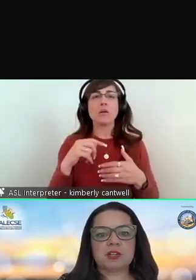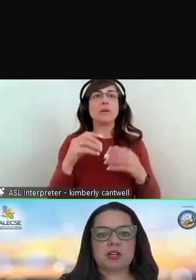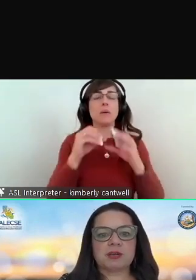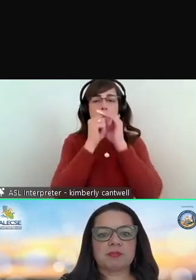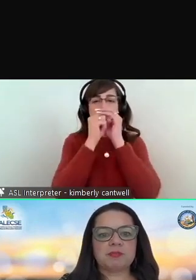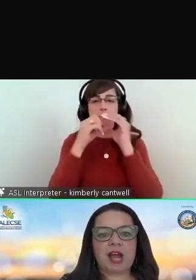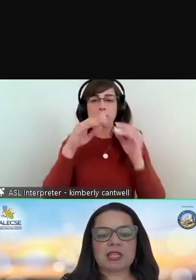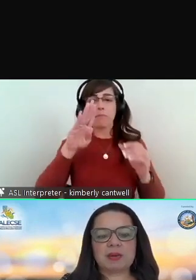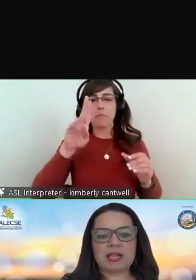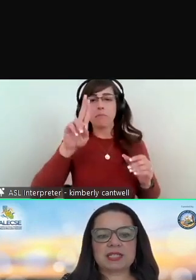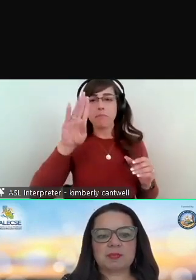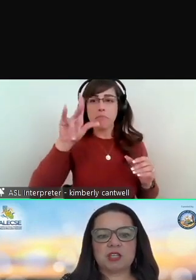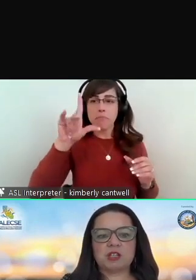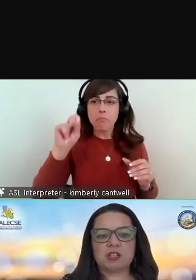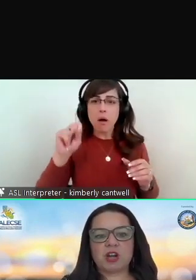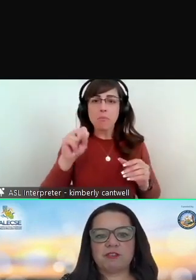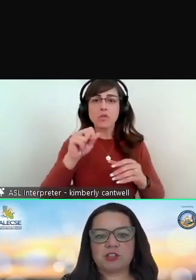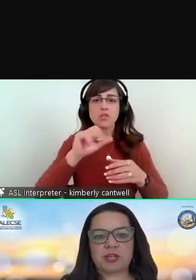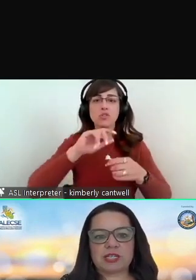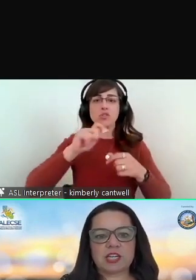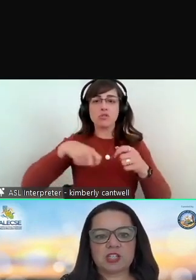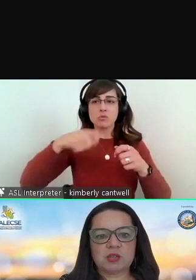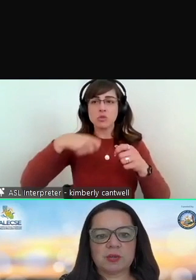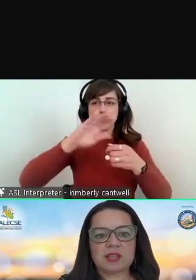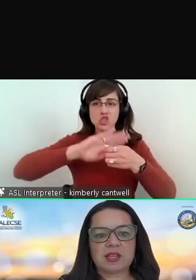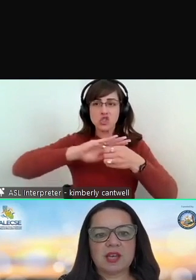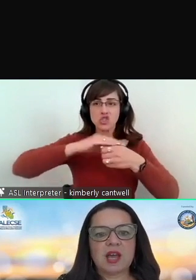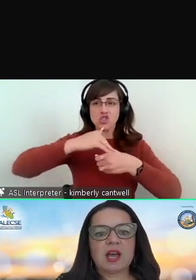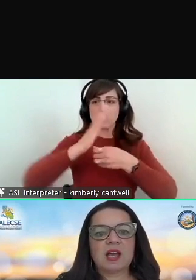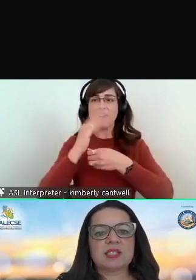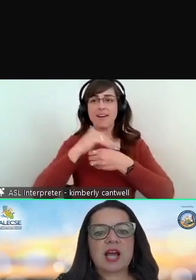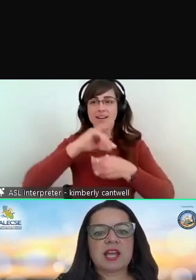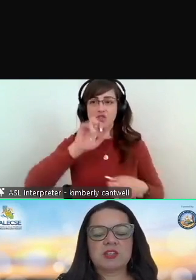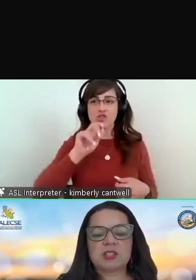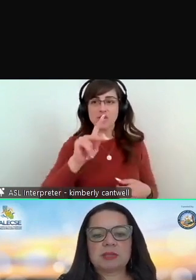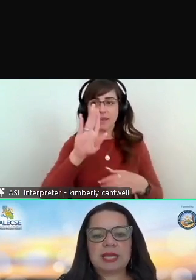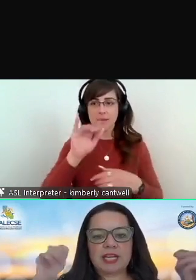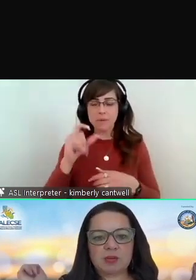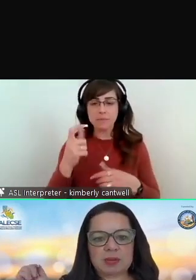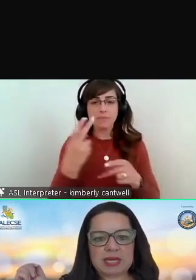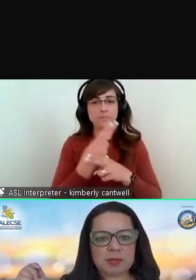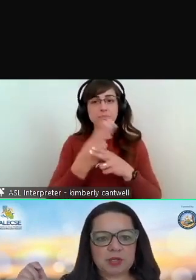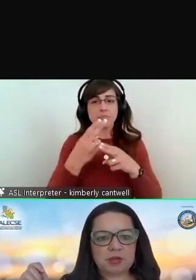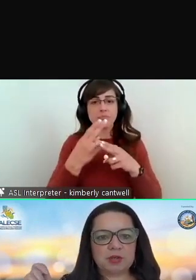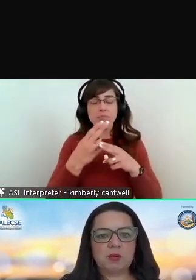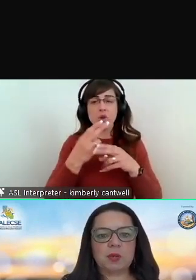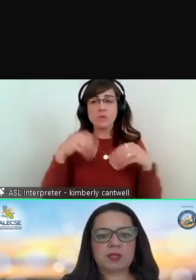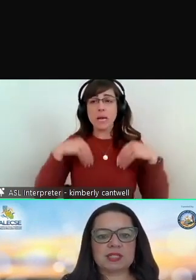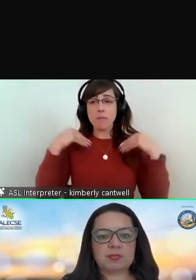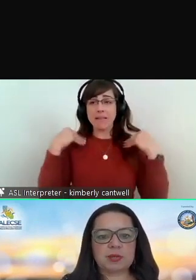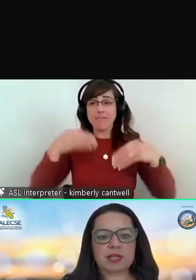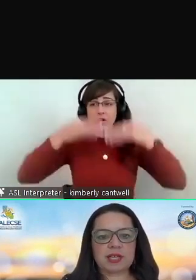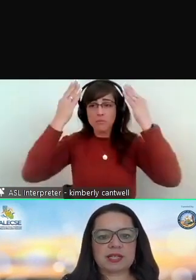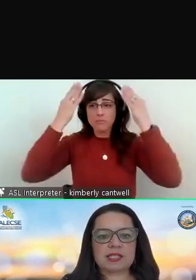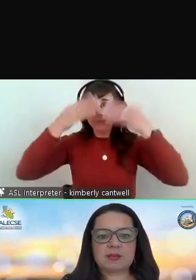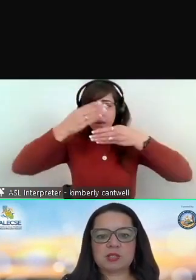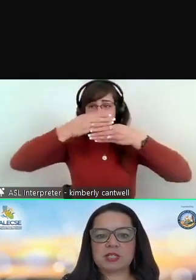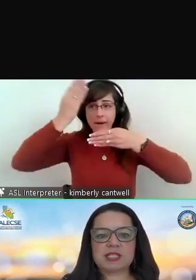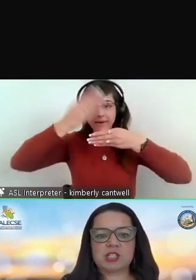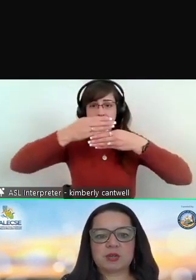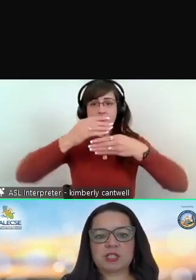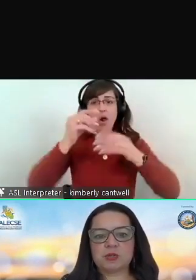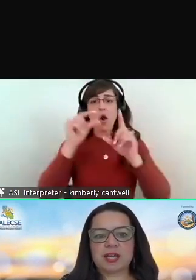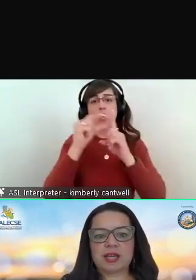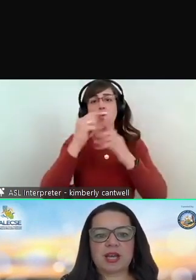bubbles or a jack-in-the-box, something you can try for joint attention with. I use a blanket for peekaboo, a wordless book, and some sort